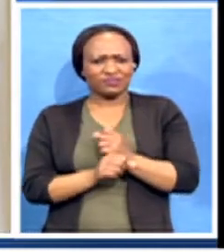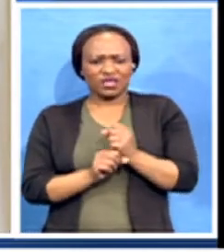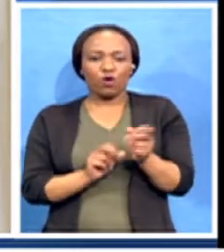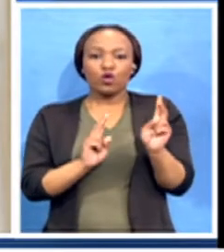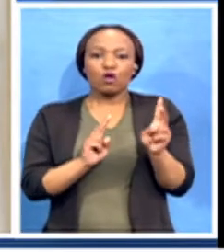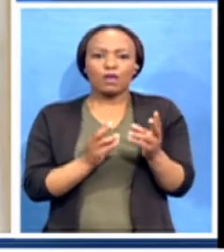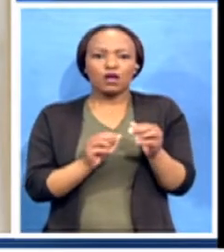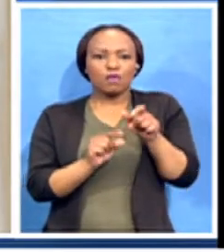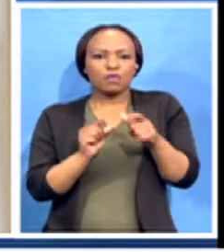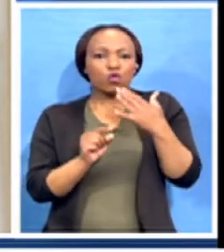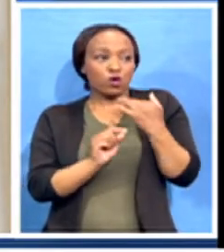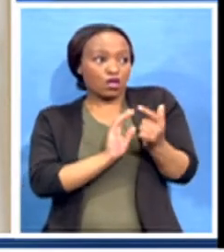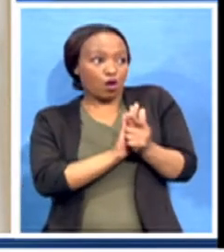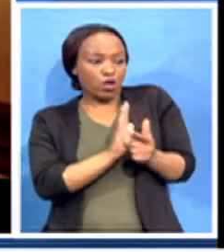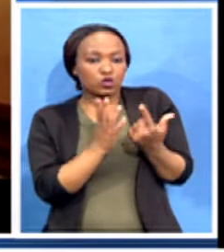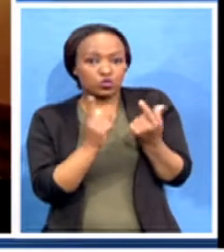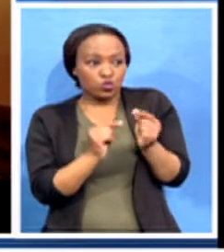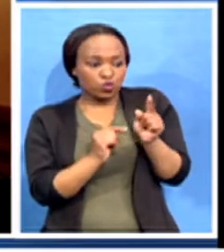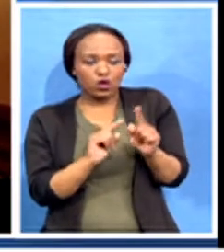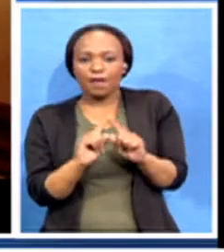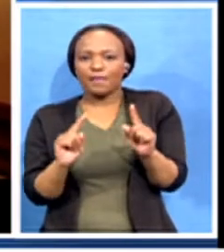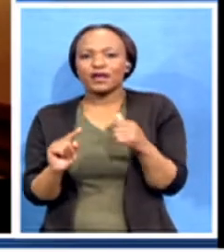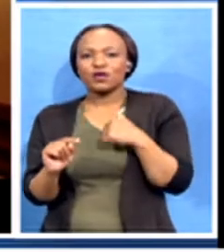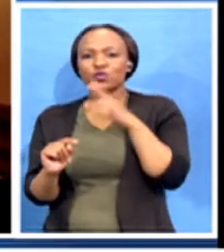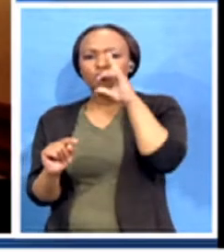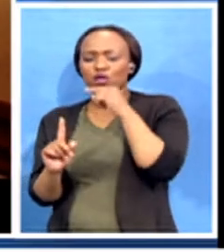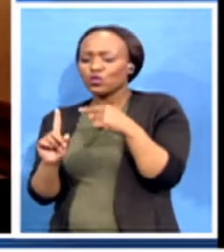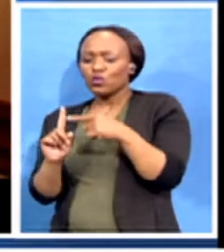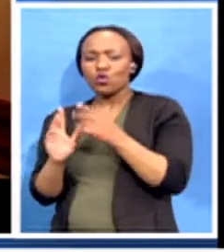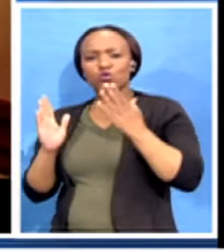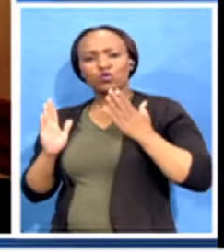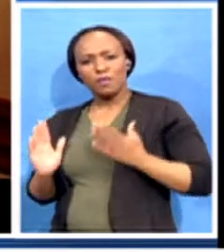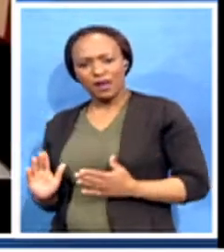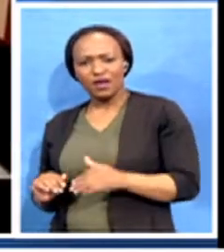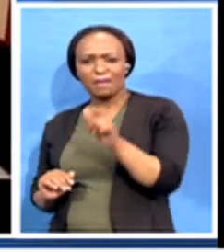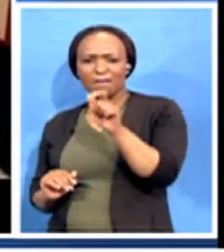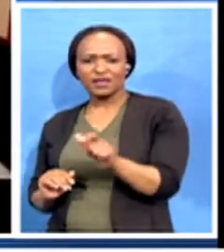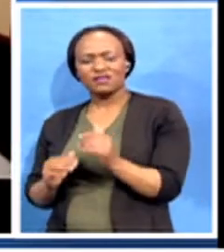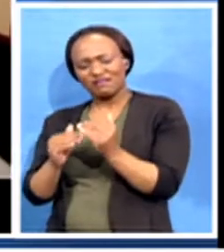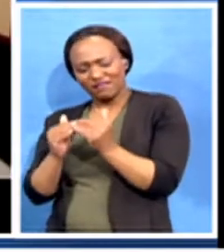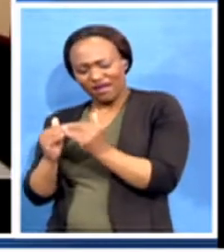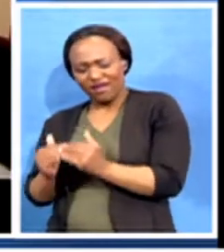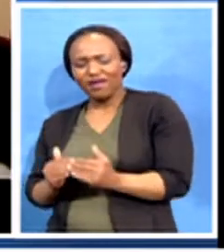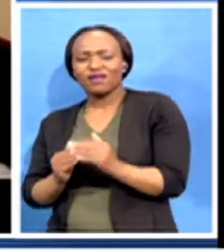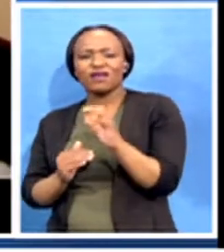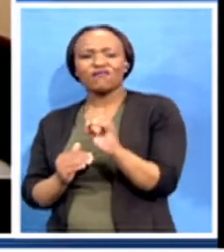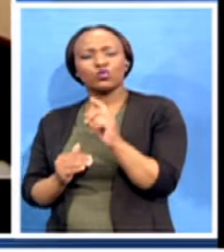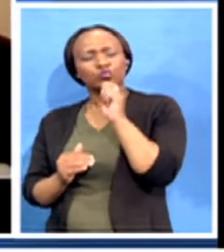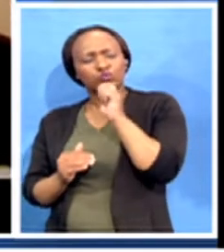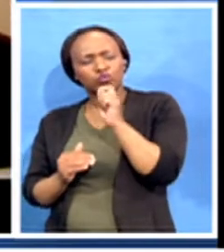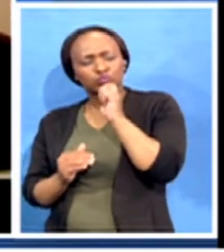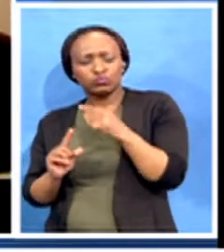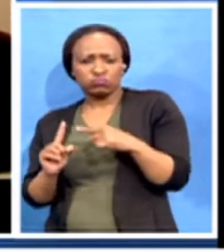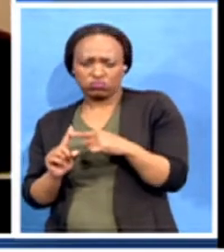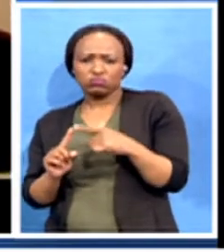normal thing people would do with a lawyer. But you're talking to a human being, a caring human being, really, truly,